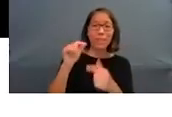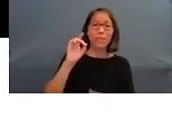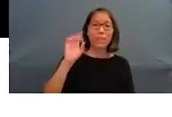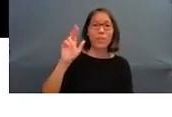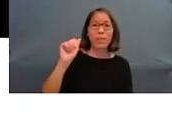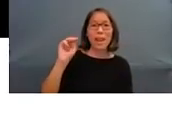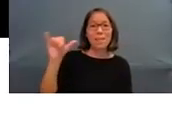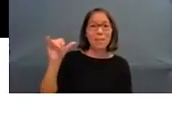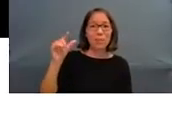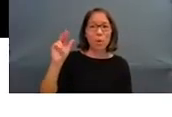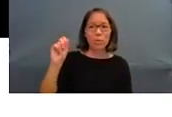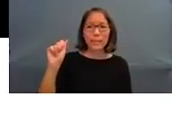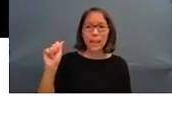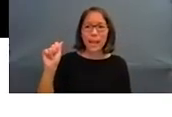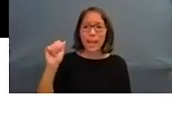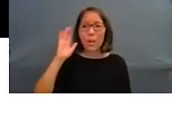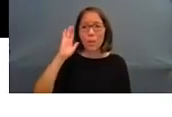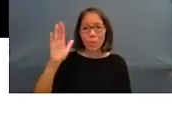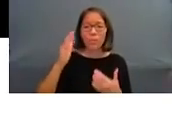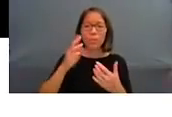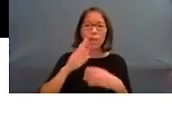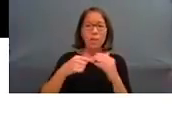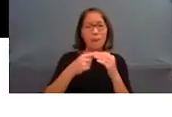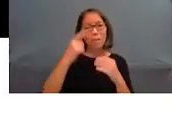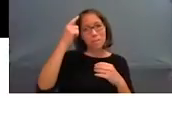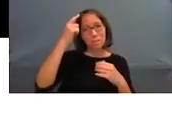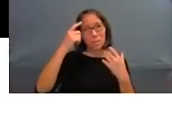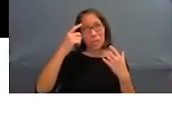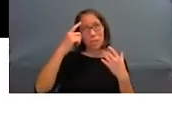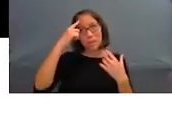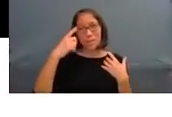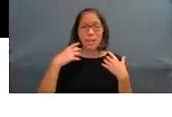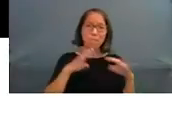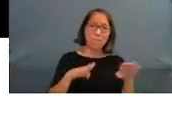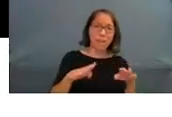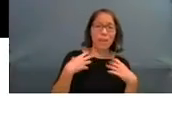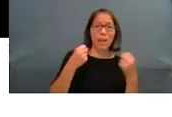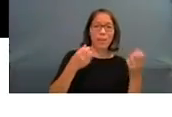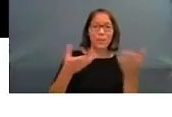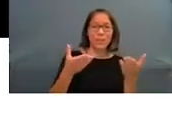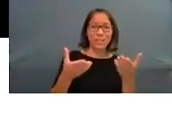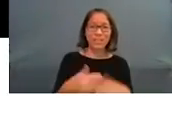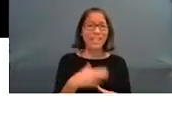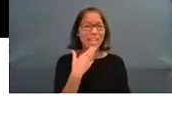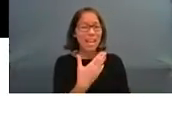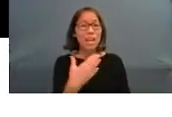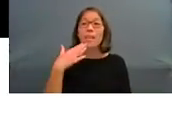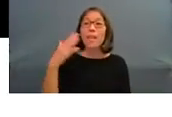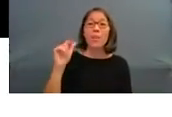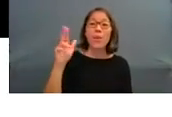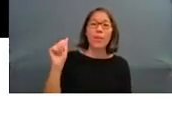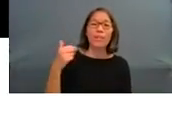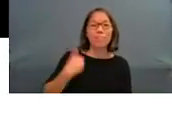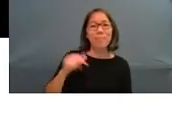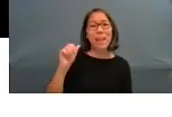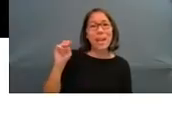who will speak to us about our mental and behavioral health services. Thank you. Thanks, Laura. I'm Amy Grosso, the Director